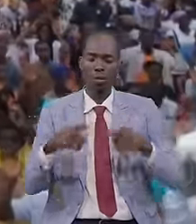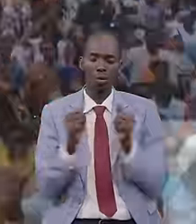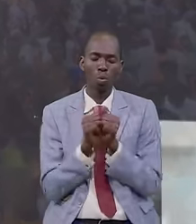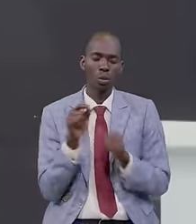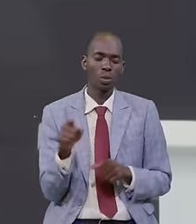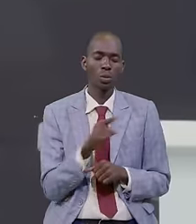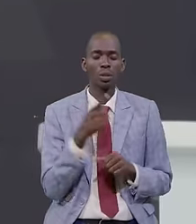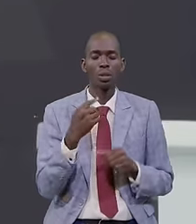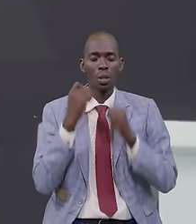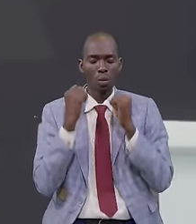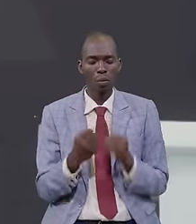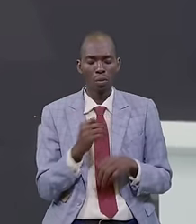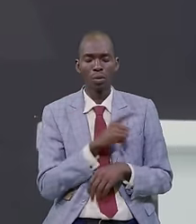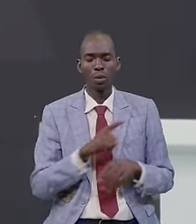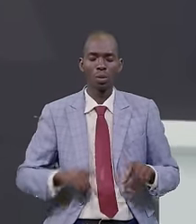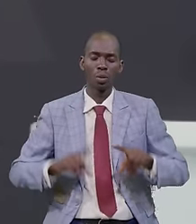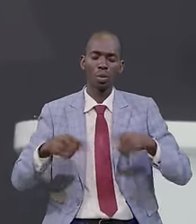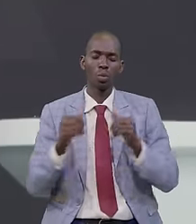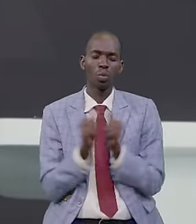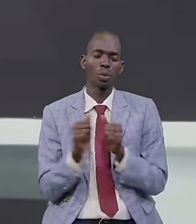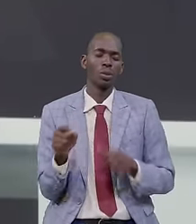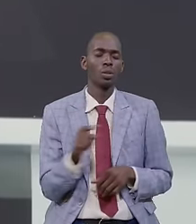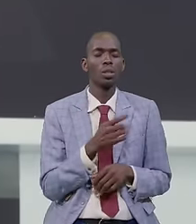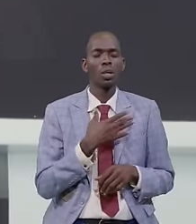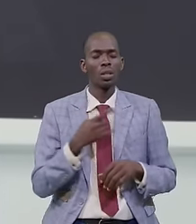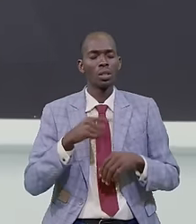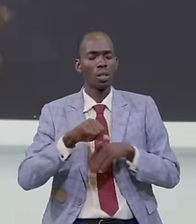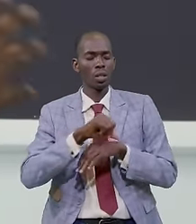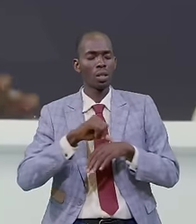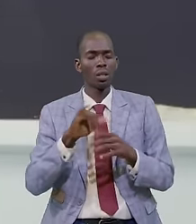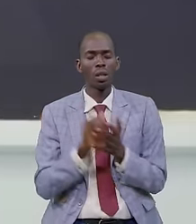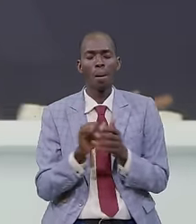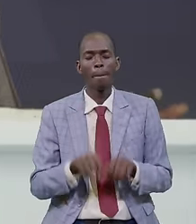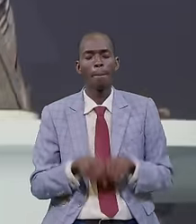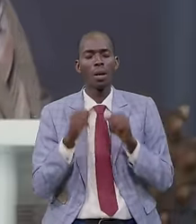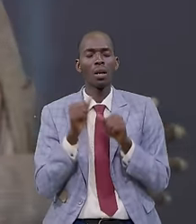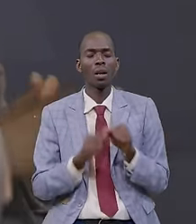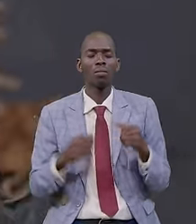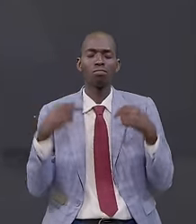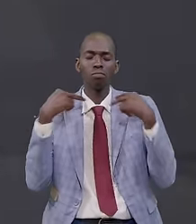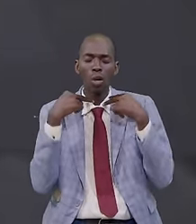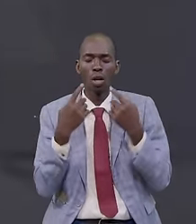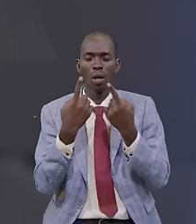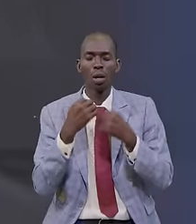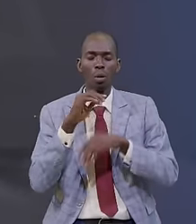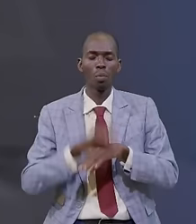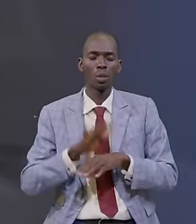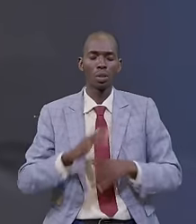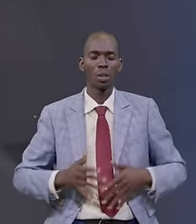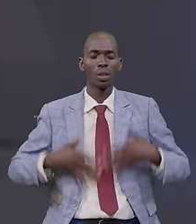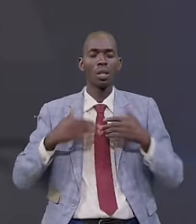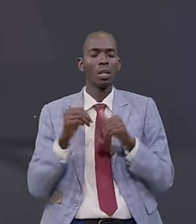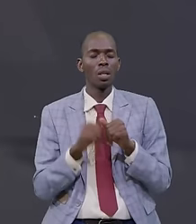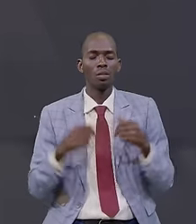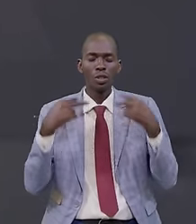power of the Lord go with you. And the anointing that breaks every yoke come upon your life. Every yoke